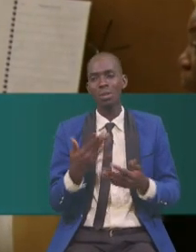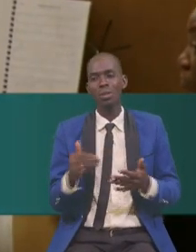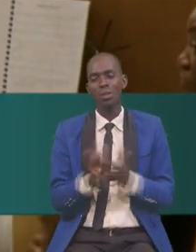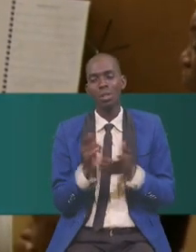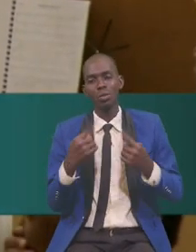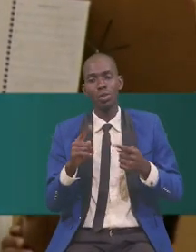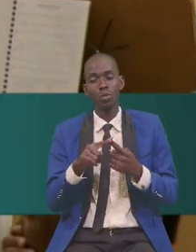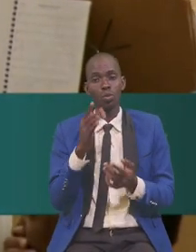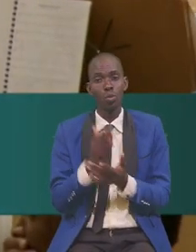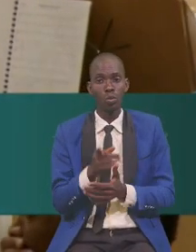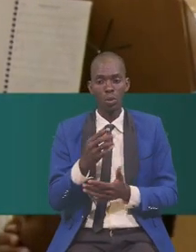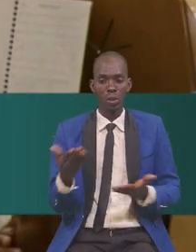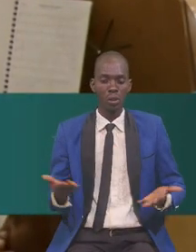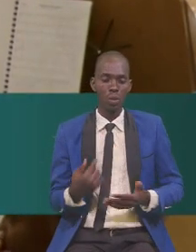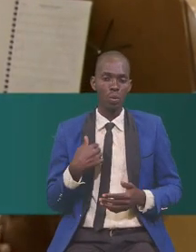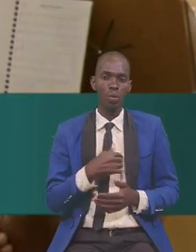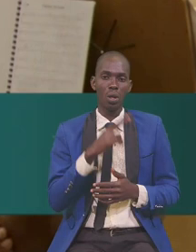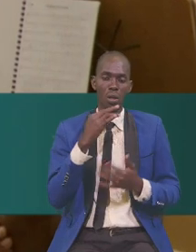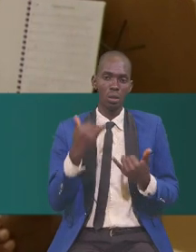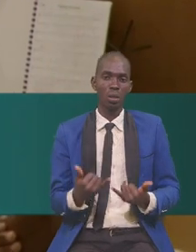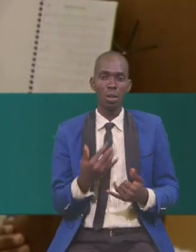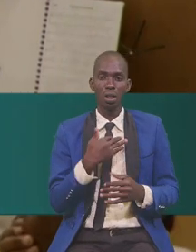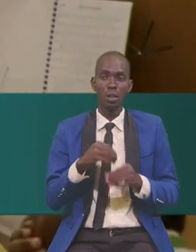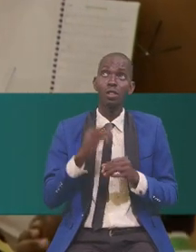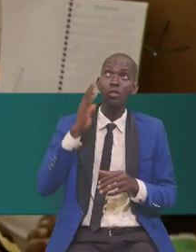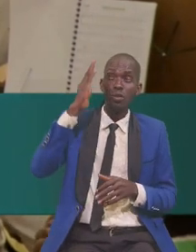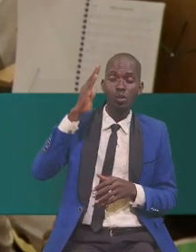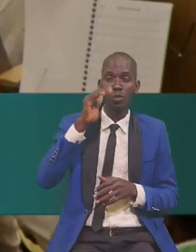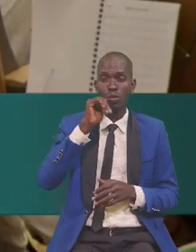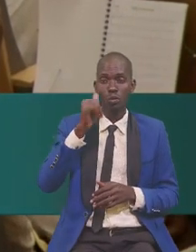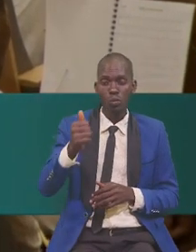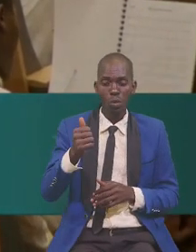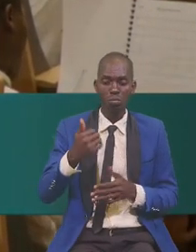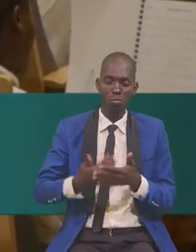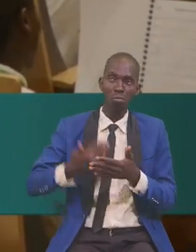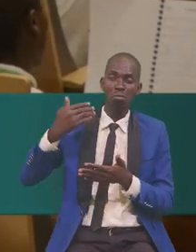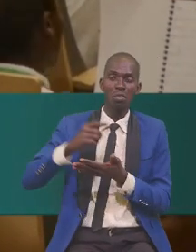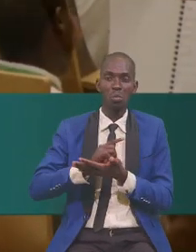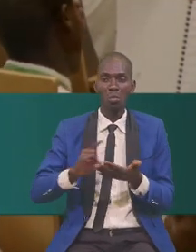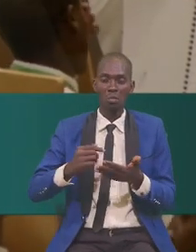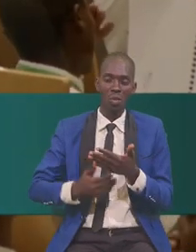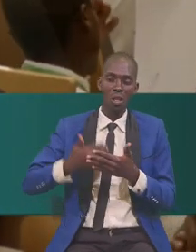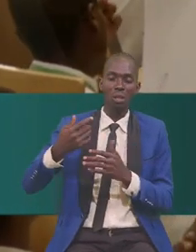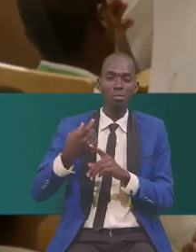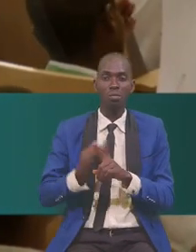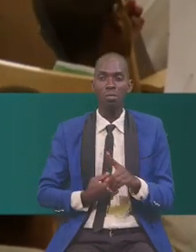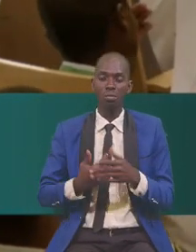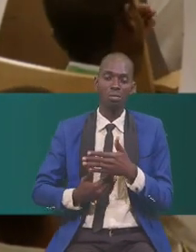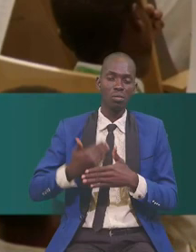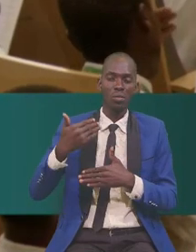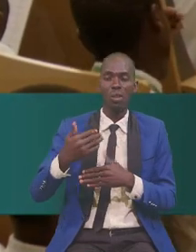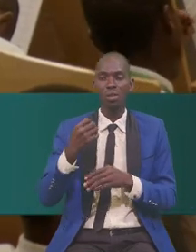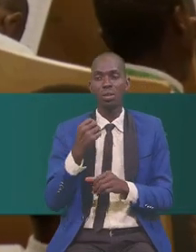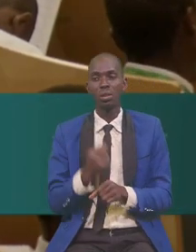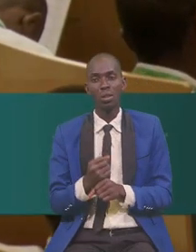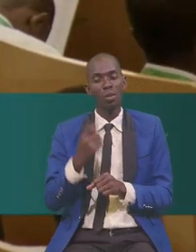you, here we are today. And in the future, tomorrow, next week, next month, next year,